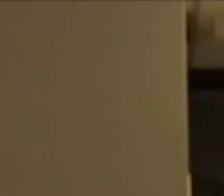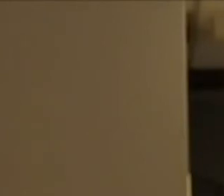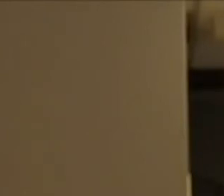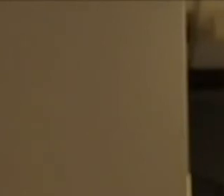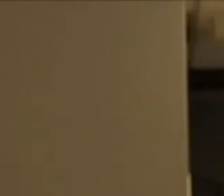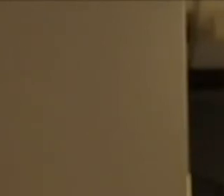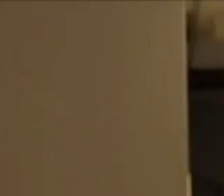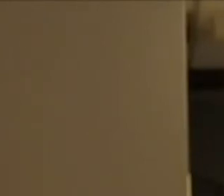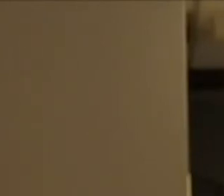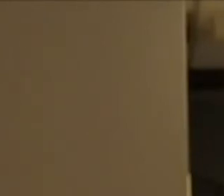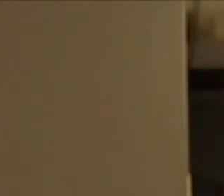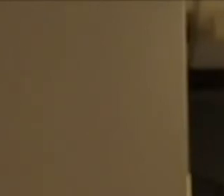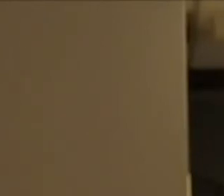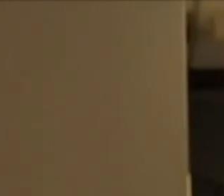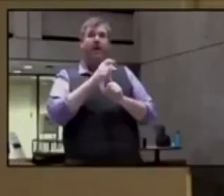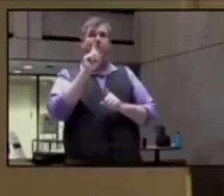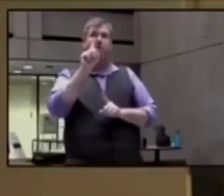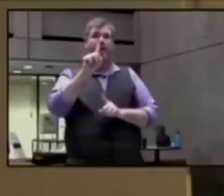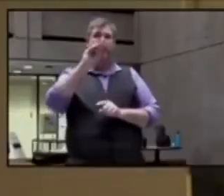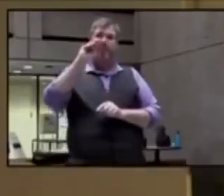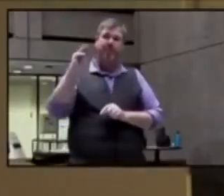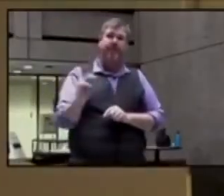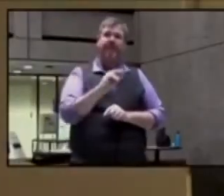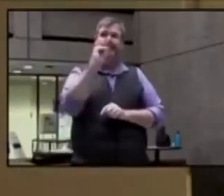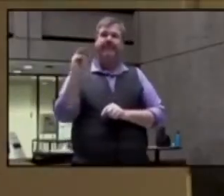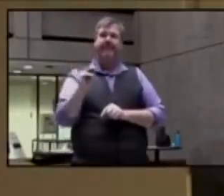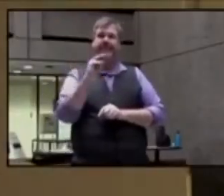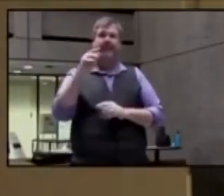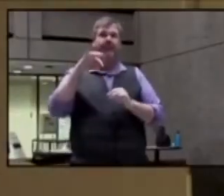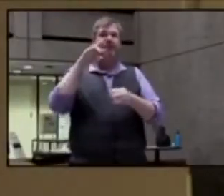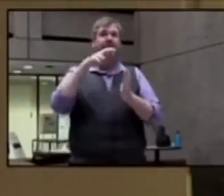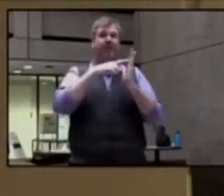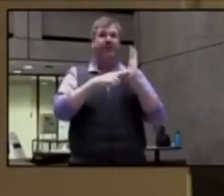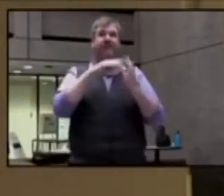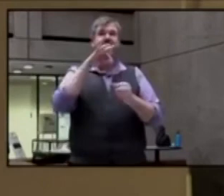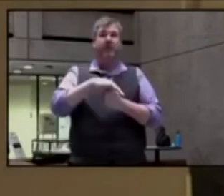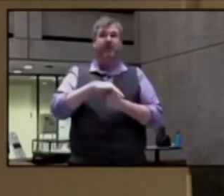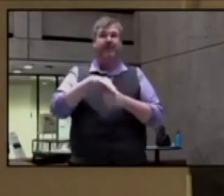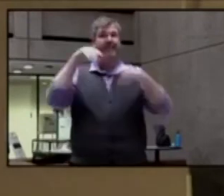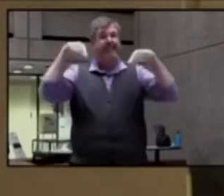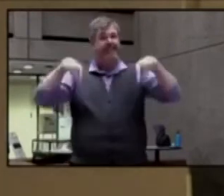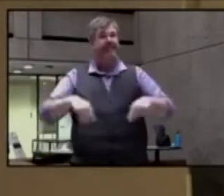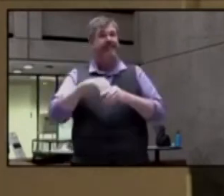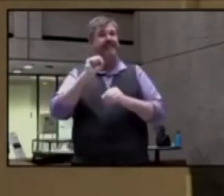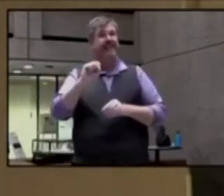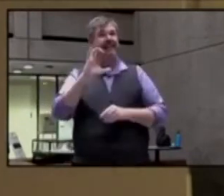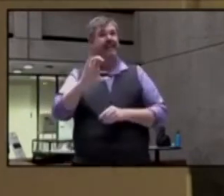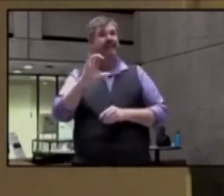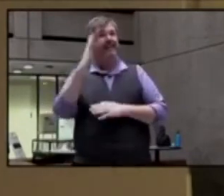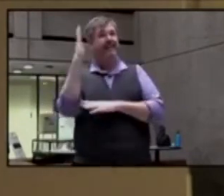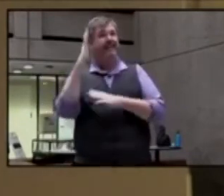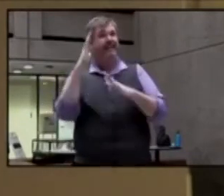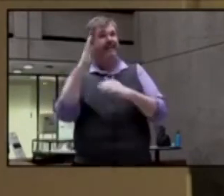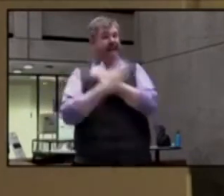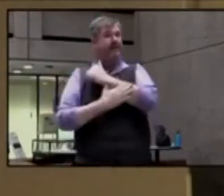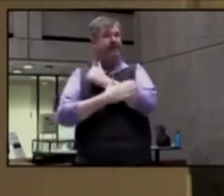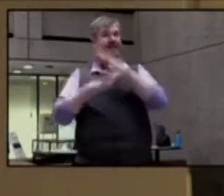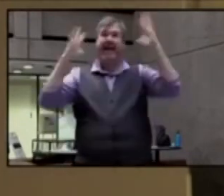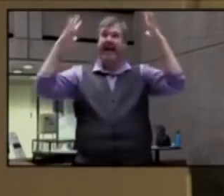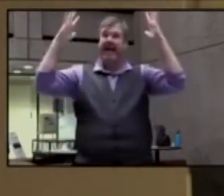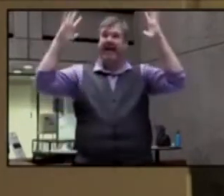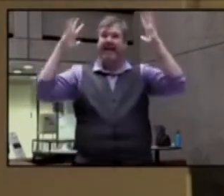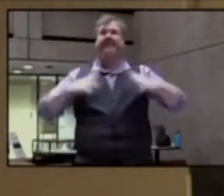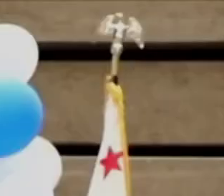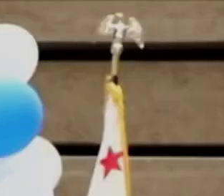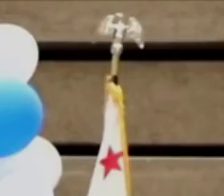registered voters in Santa Clara County. It's so exciting. Wow. And we're going to do a press conference today